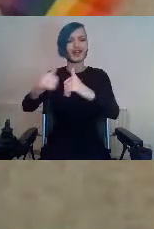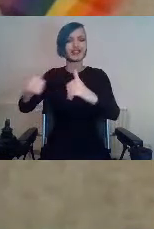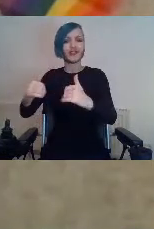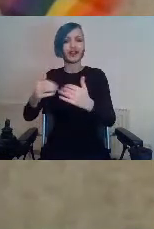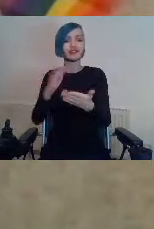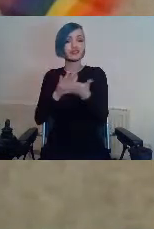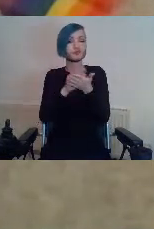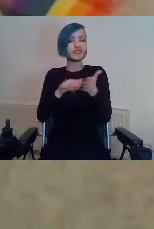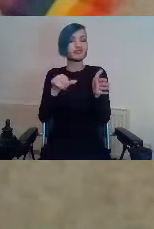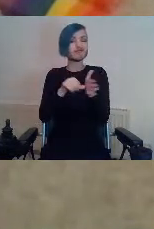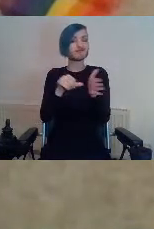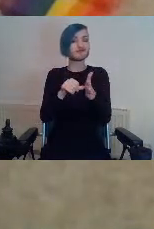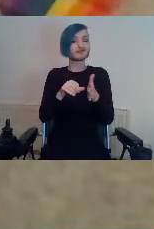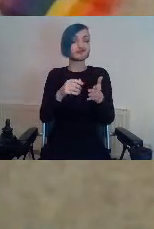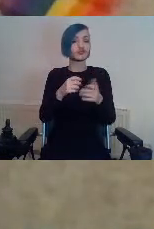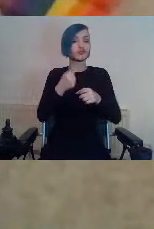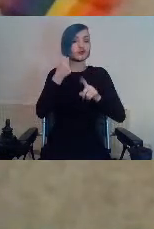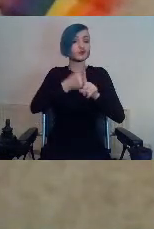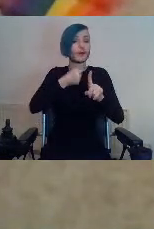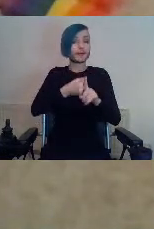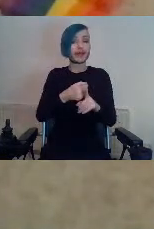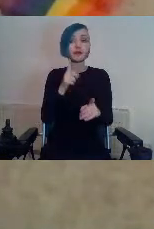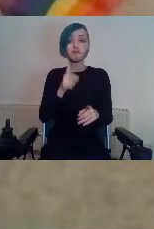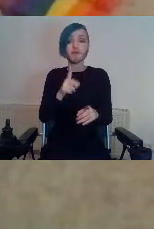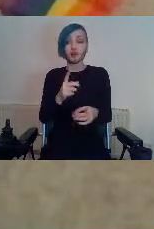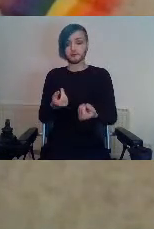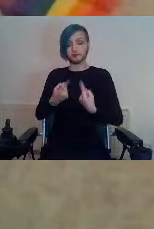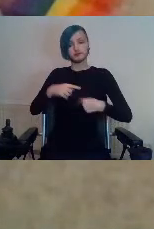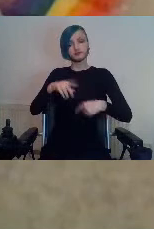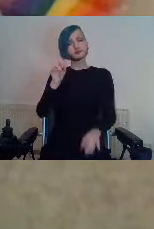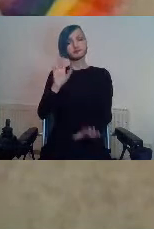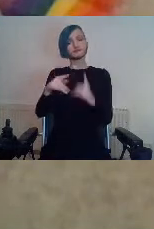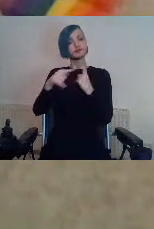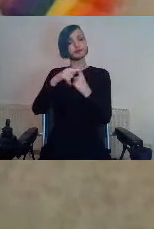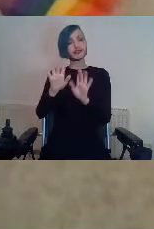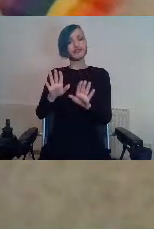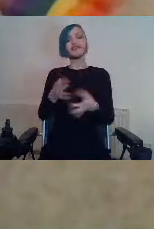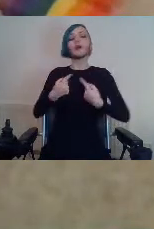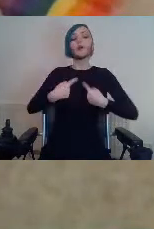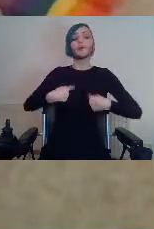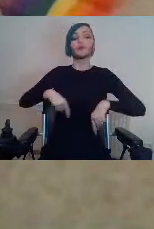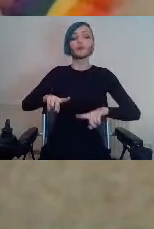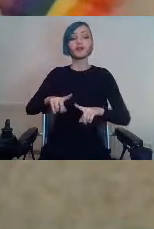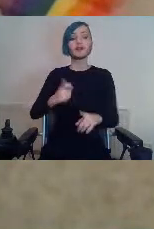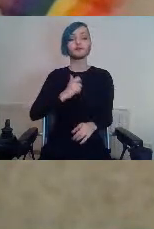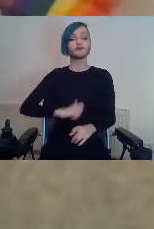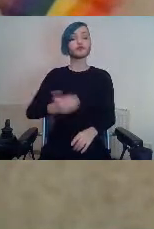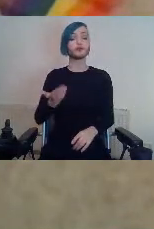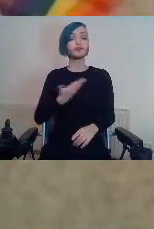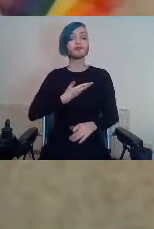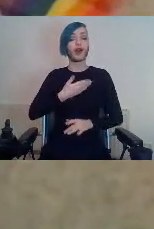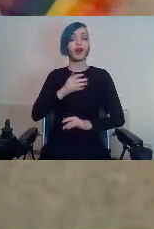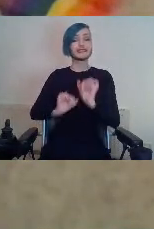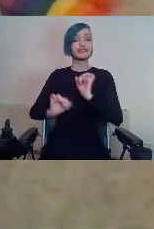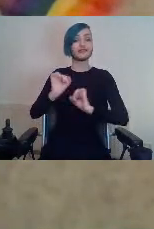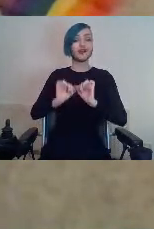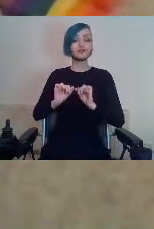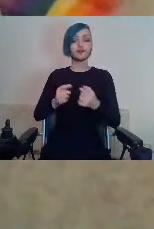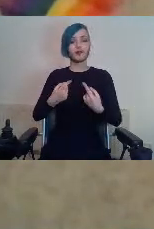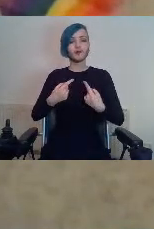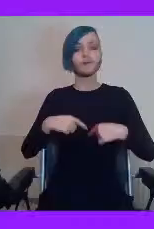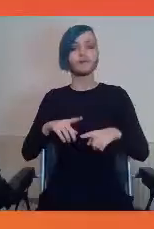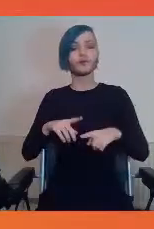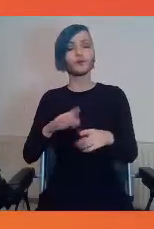hand, we as human rights defenders, we are working with that messages and we translating message